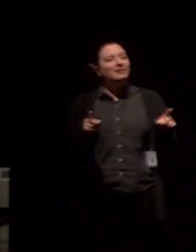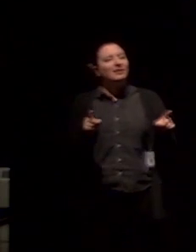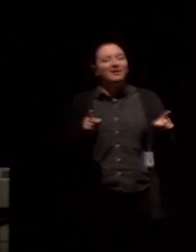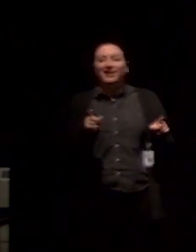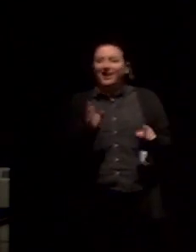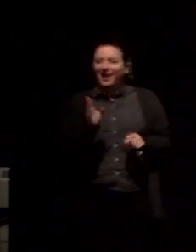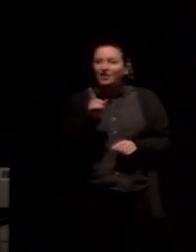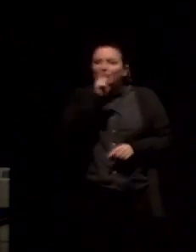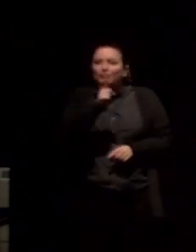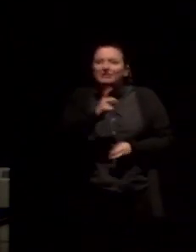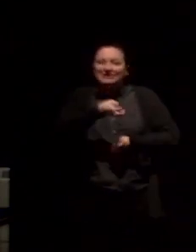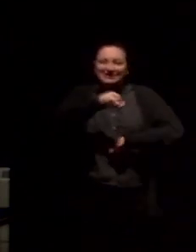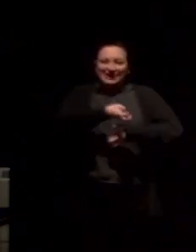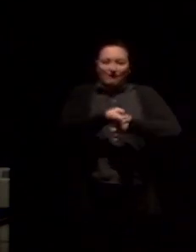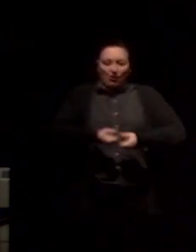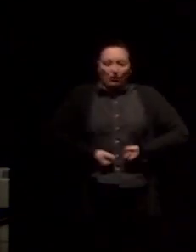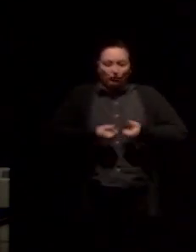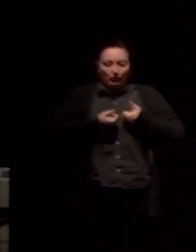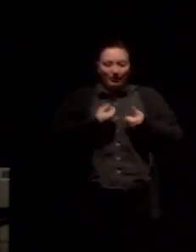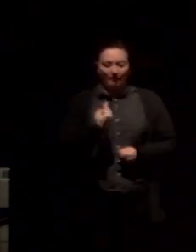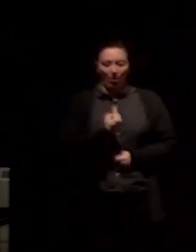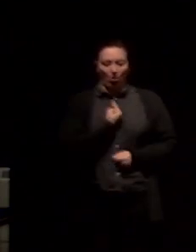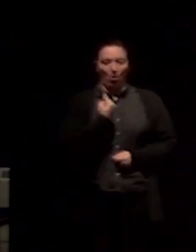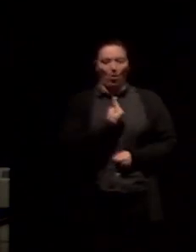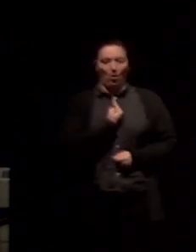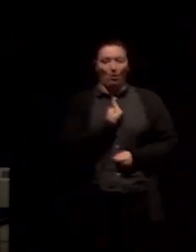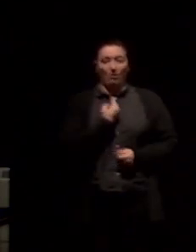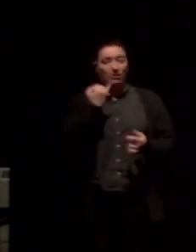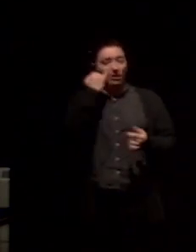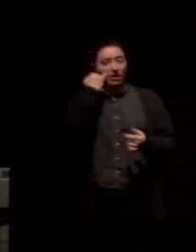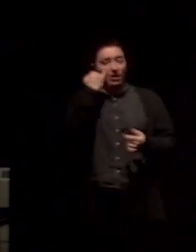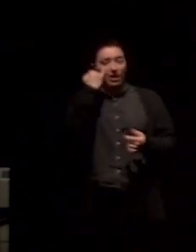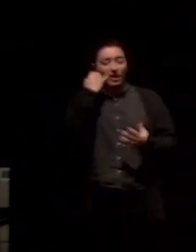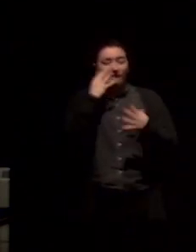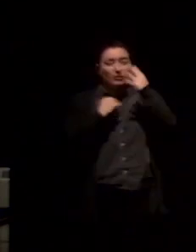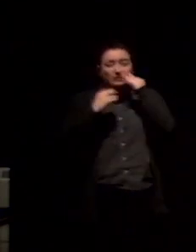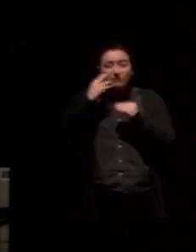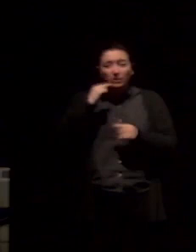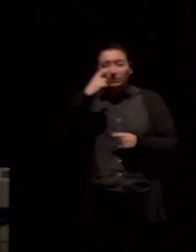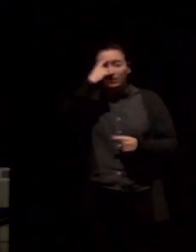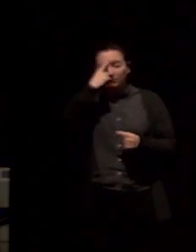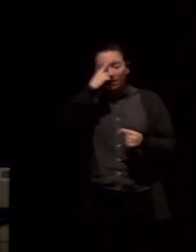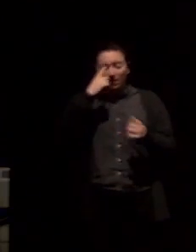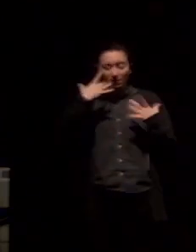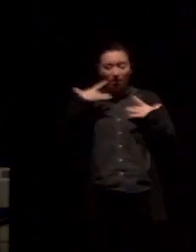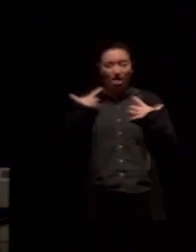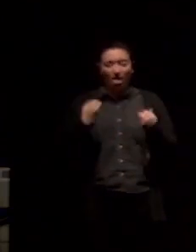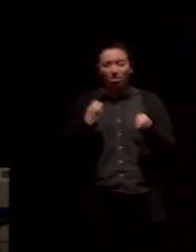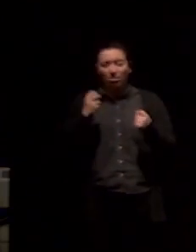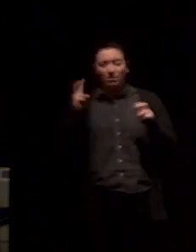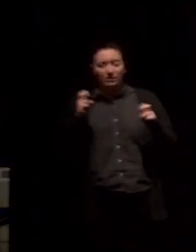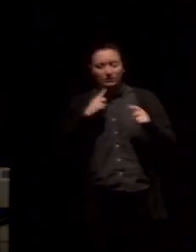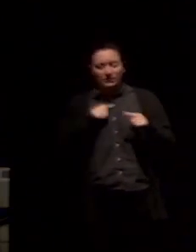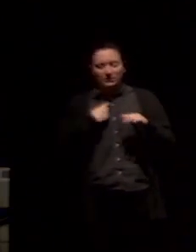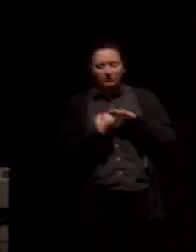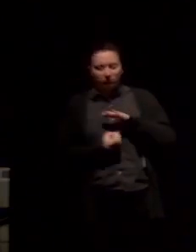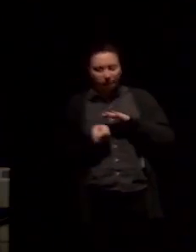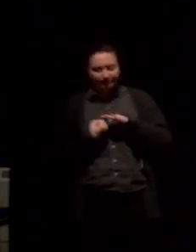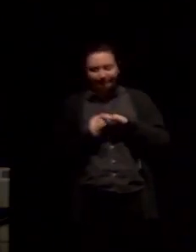make it even harder to reach out. So I think it is important to kind of identify some of those things in different cultures that